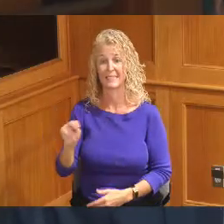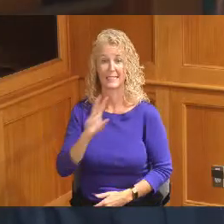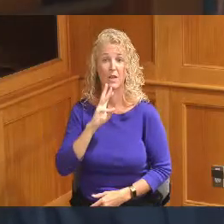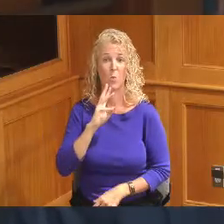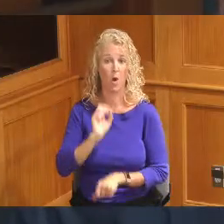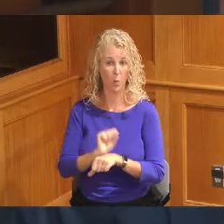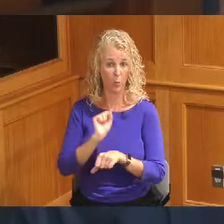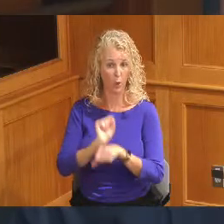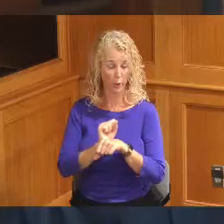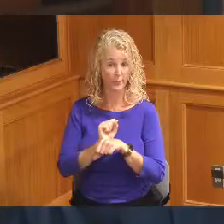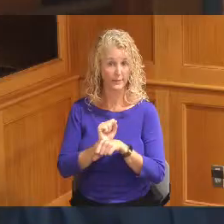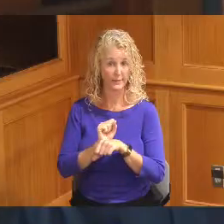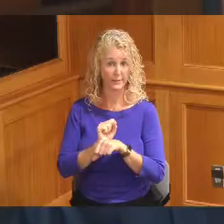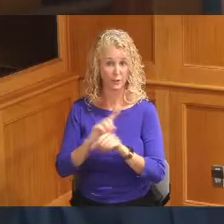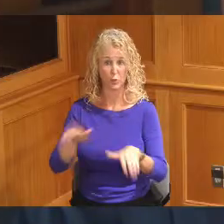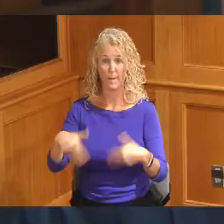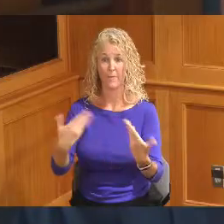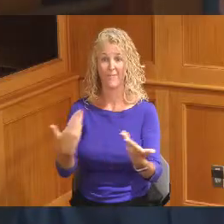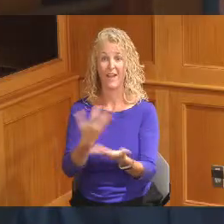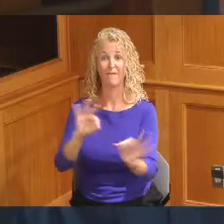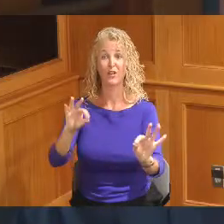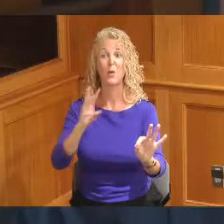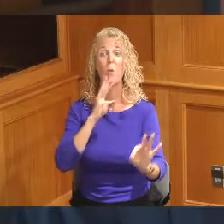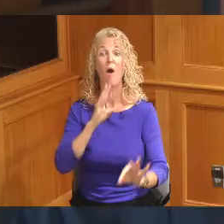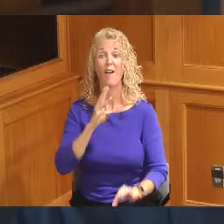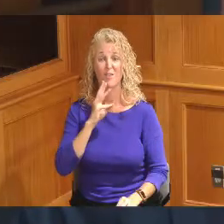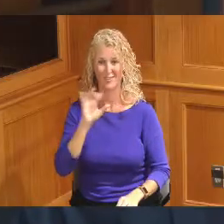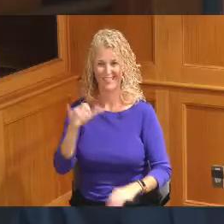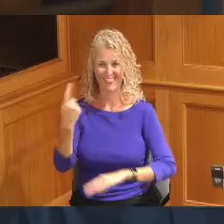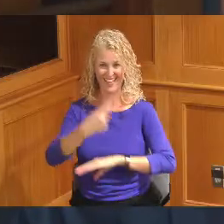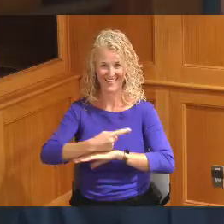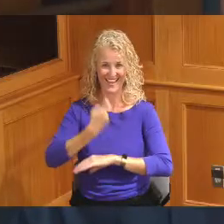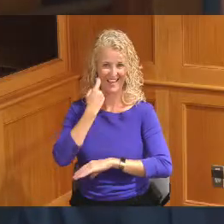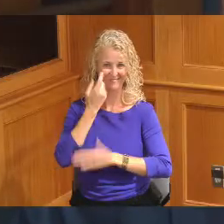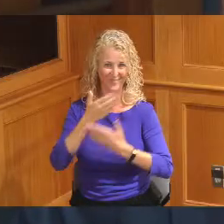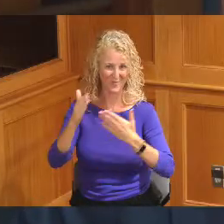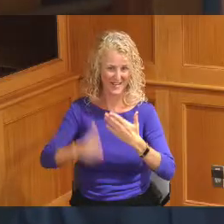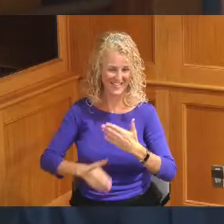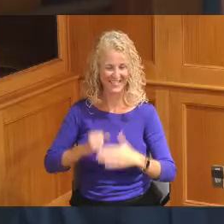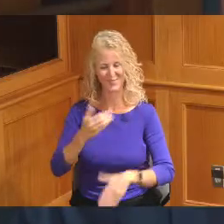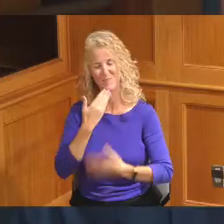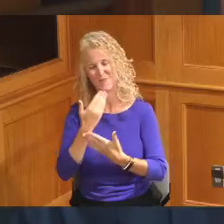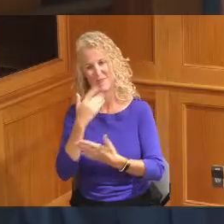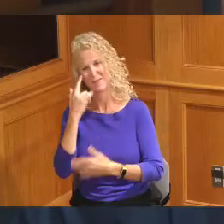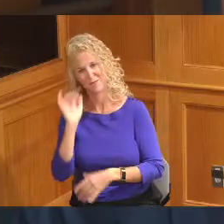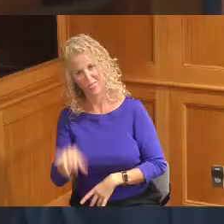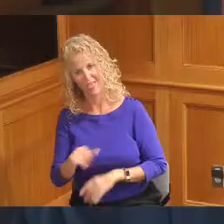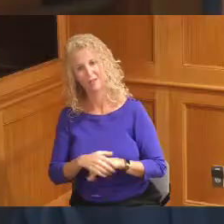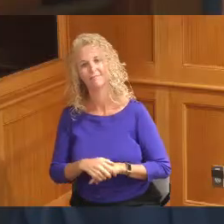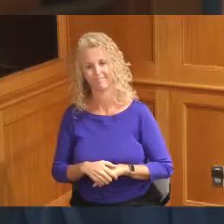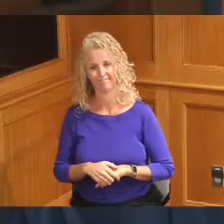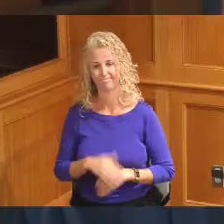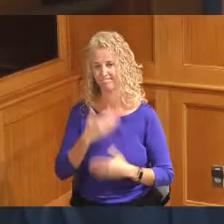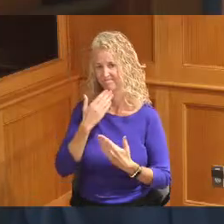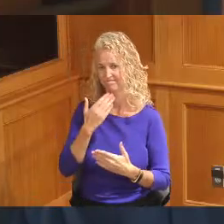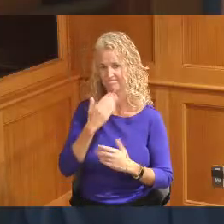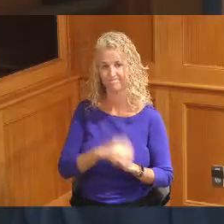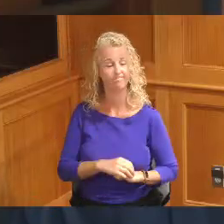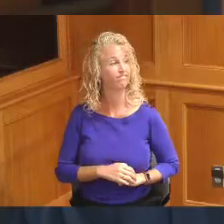provided complimentary water for the thousands of people that came down there. I wanted to highlight that as well. Thank